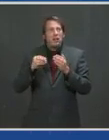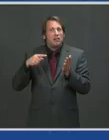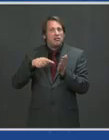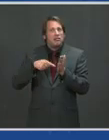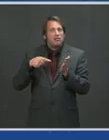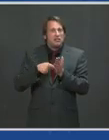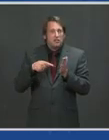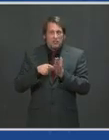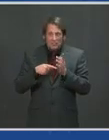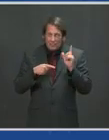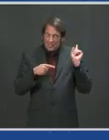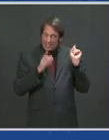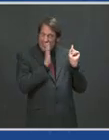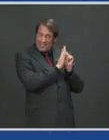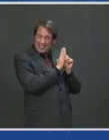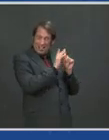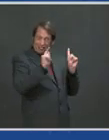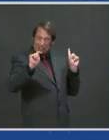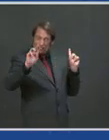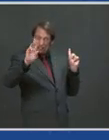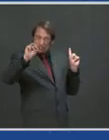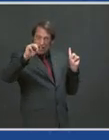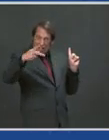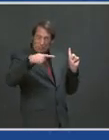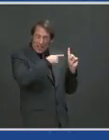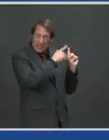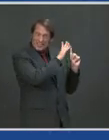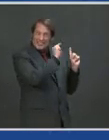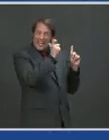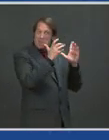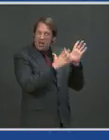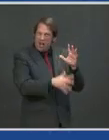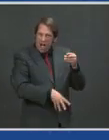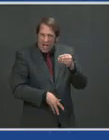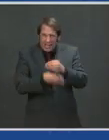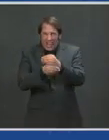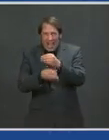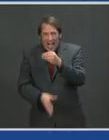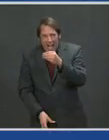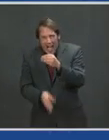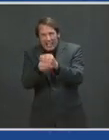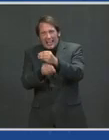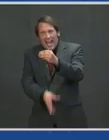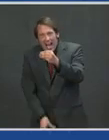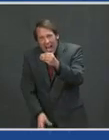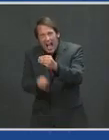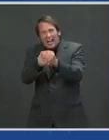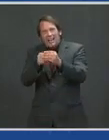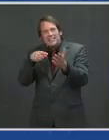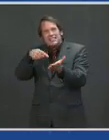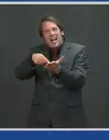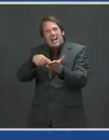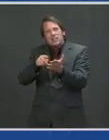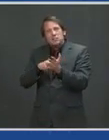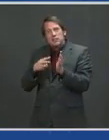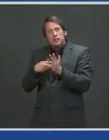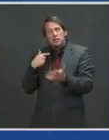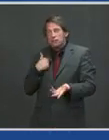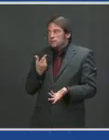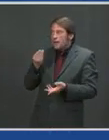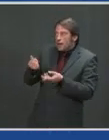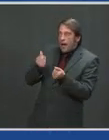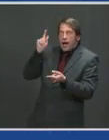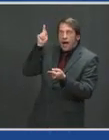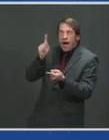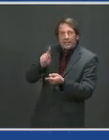$1.9 trillion in debt, wasn't paid for, the vast majority of which went to the top 1% of the